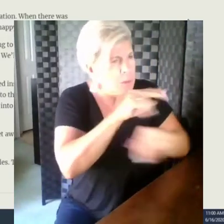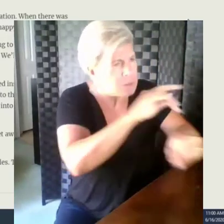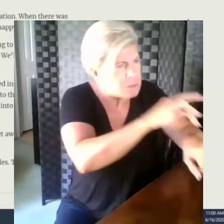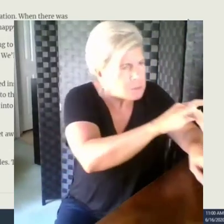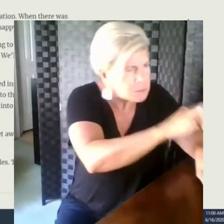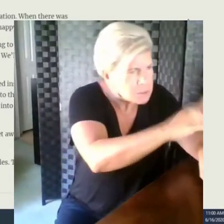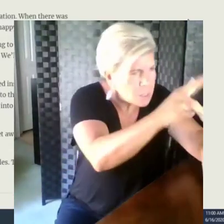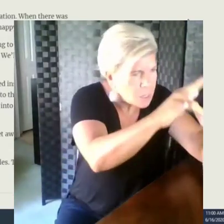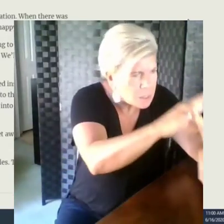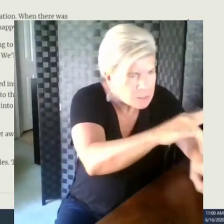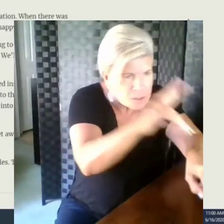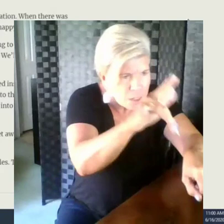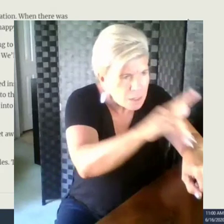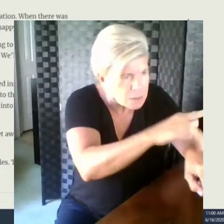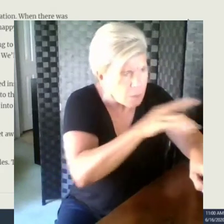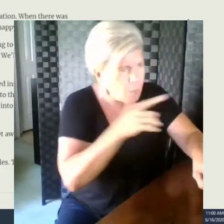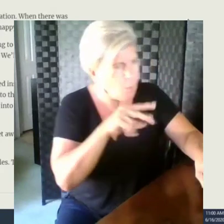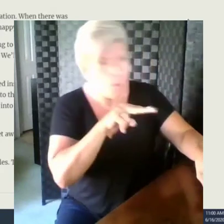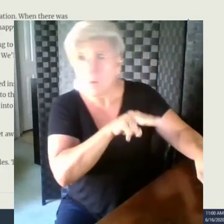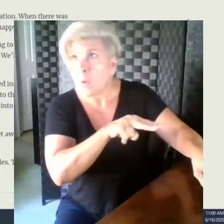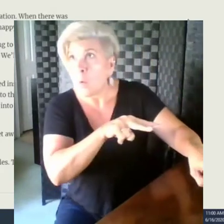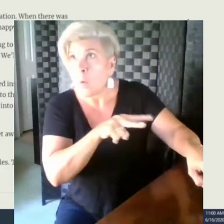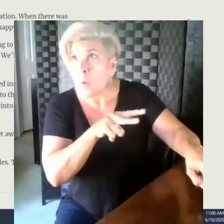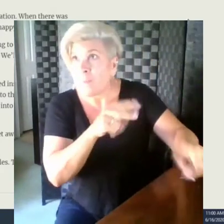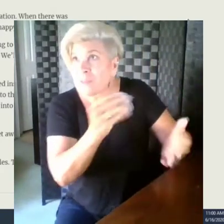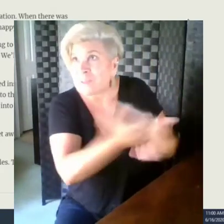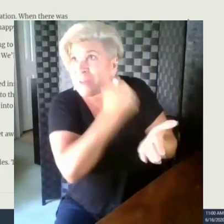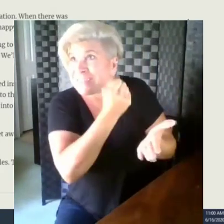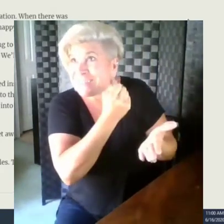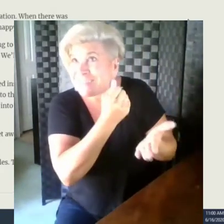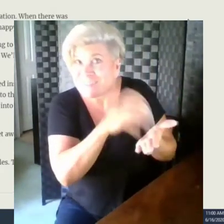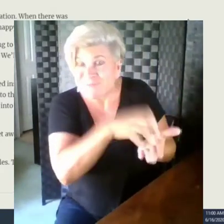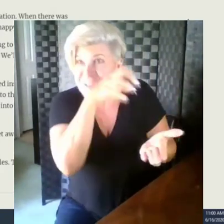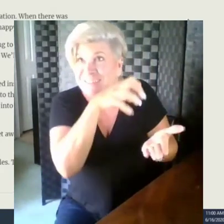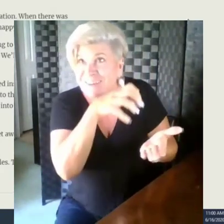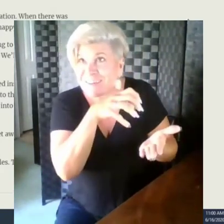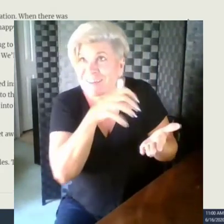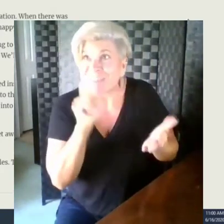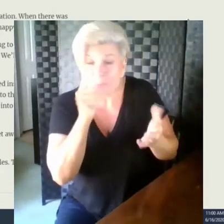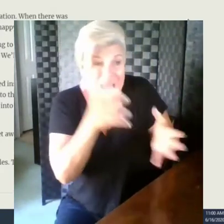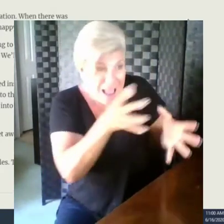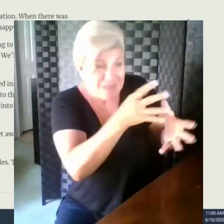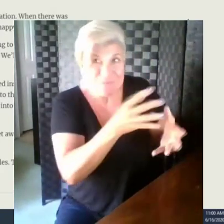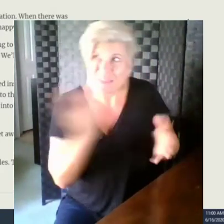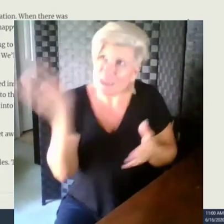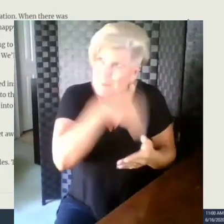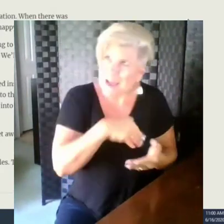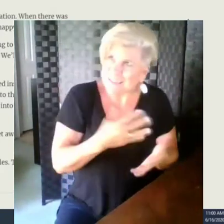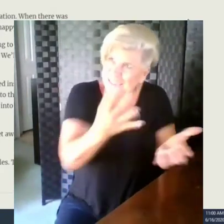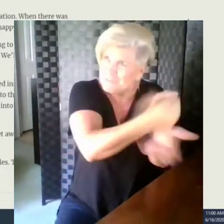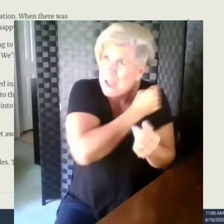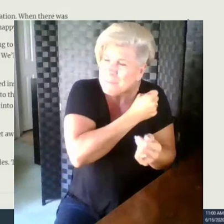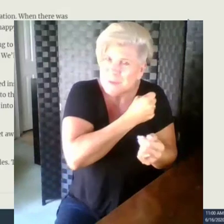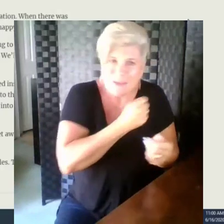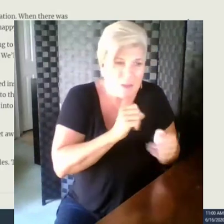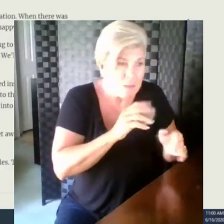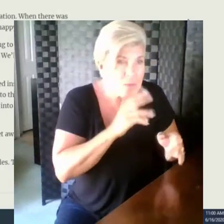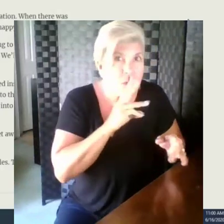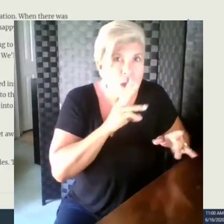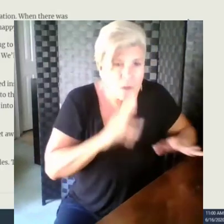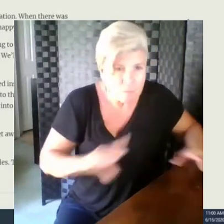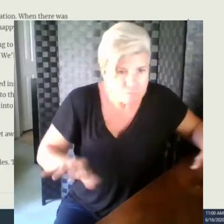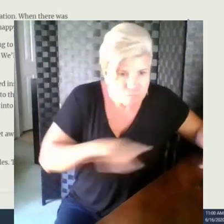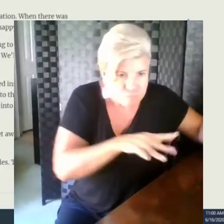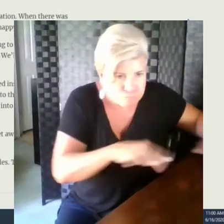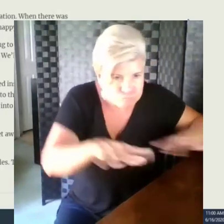glittering on a rocky shelf, the treasure. Let's grab it, lads. he cried. Then the water around